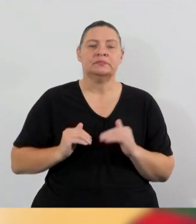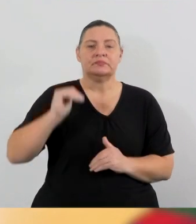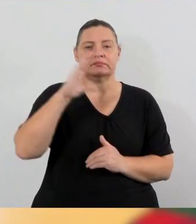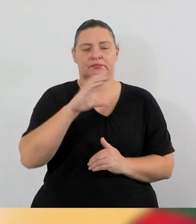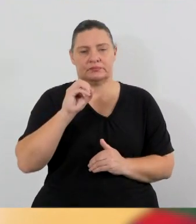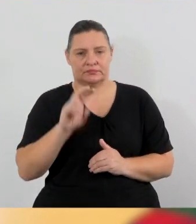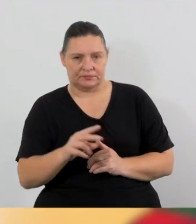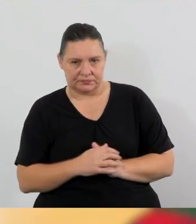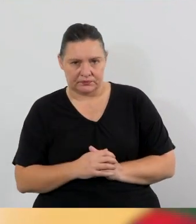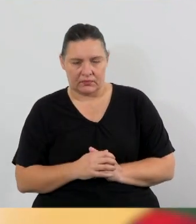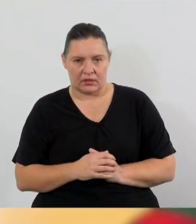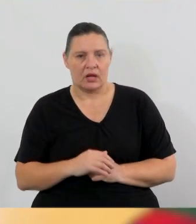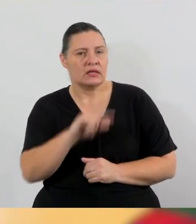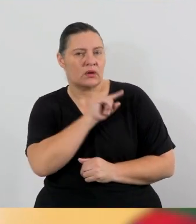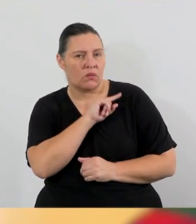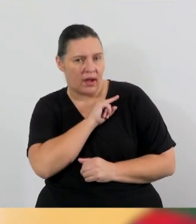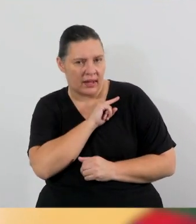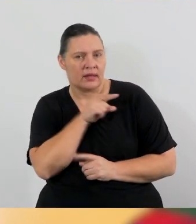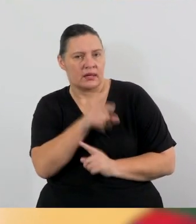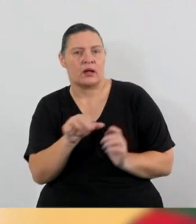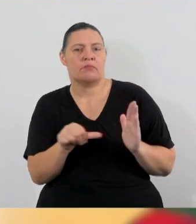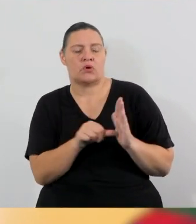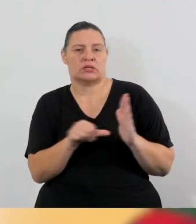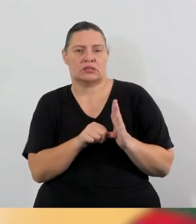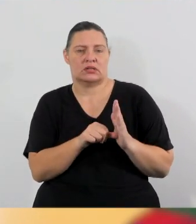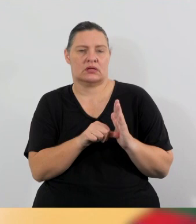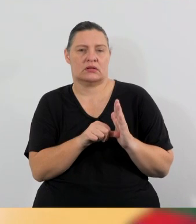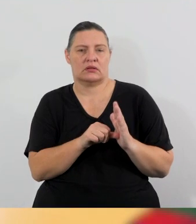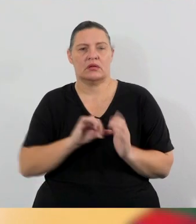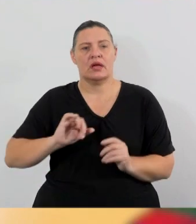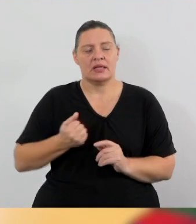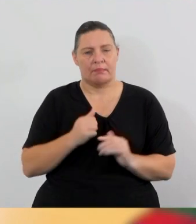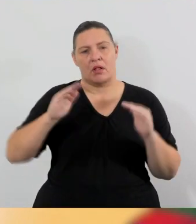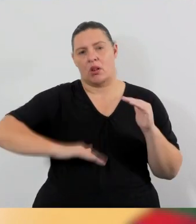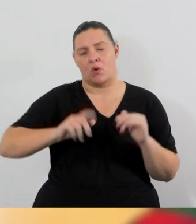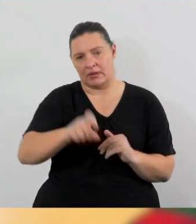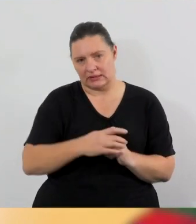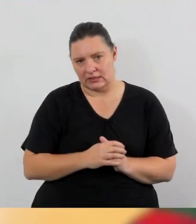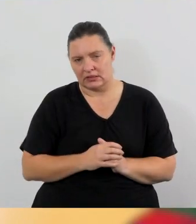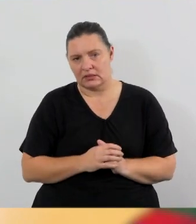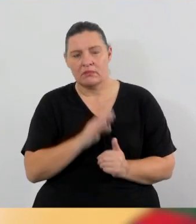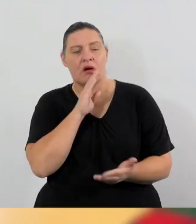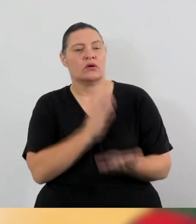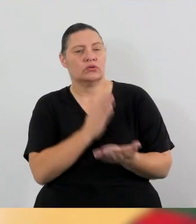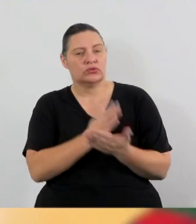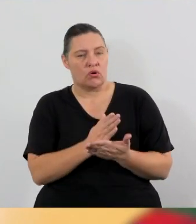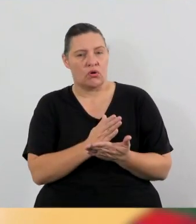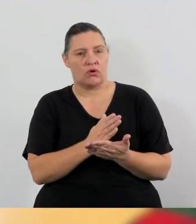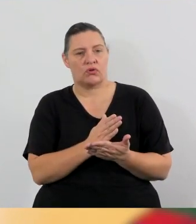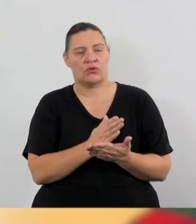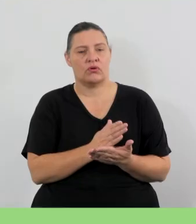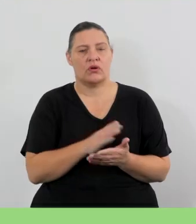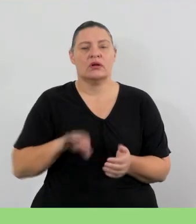increase in carbon dioxide, and it is why it is very important to try and keep it very low and make sure that you do not